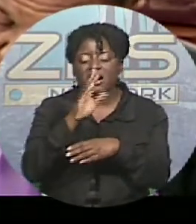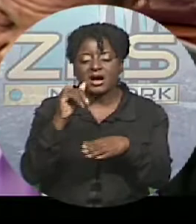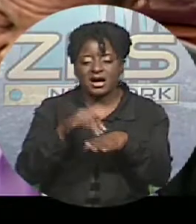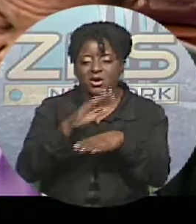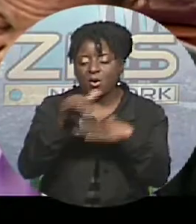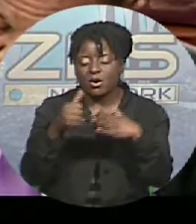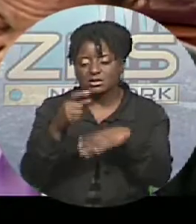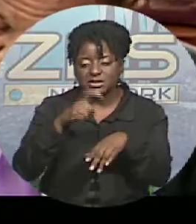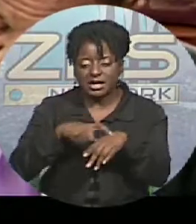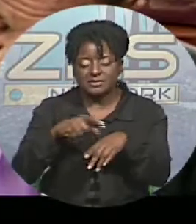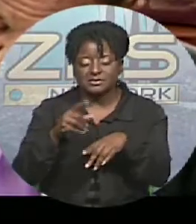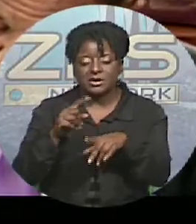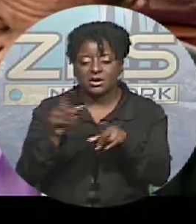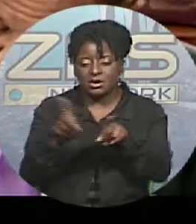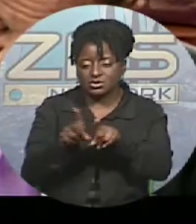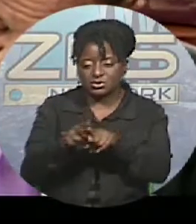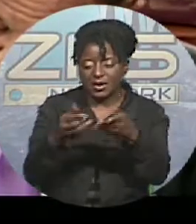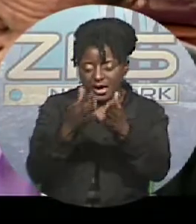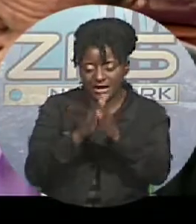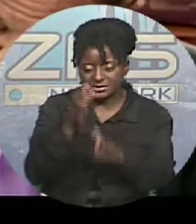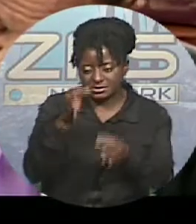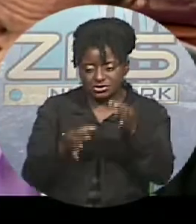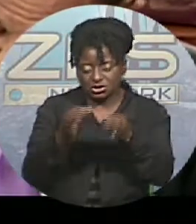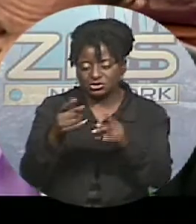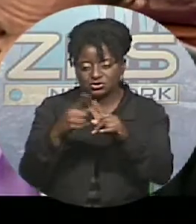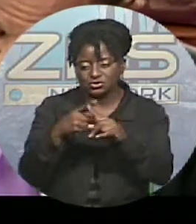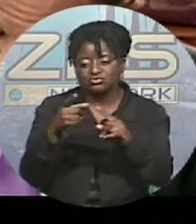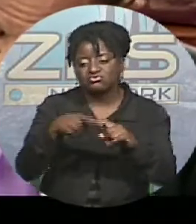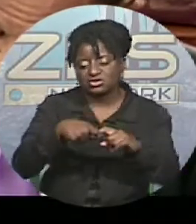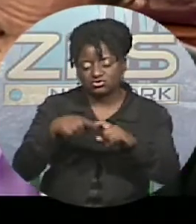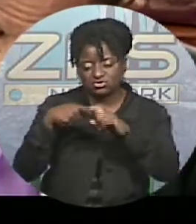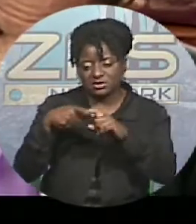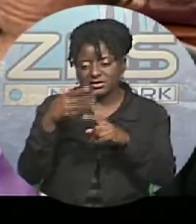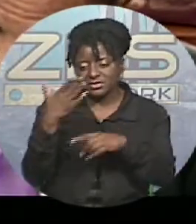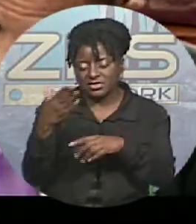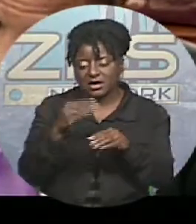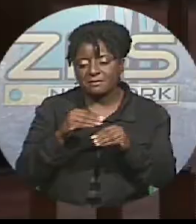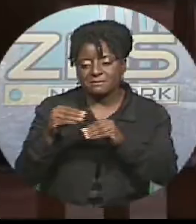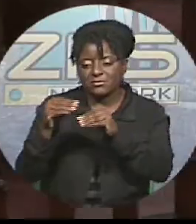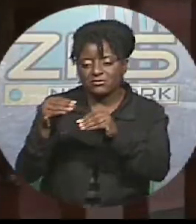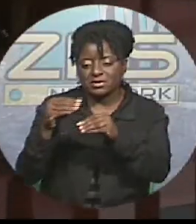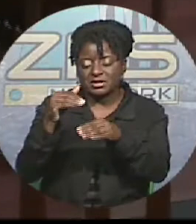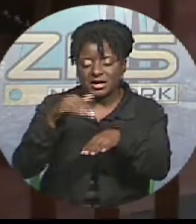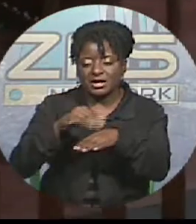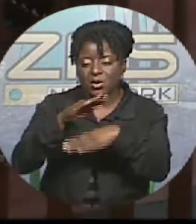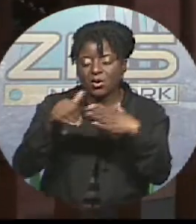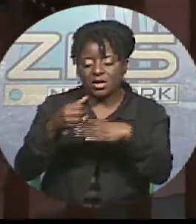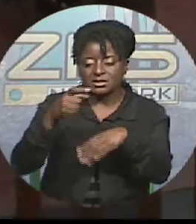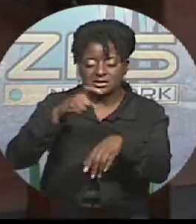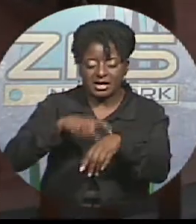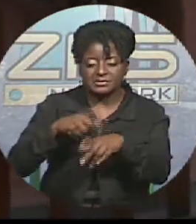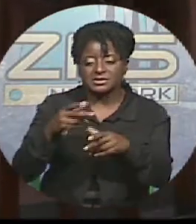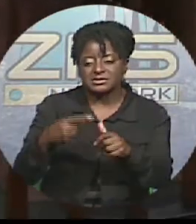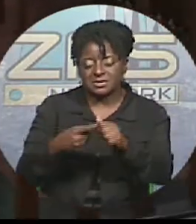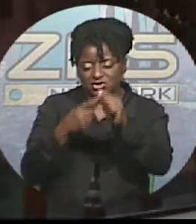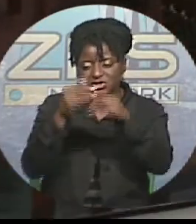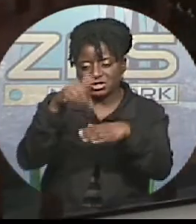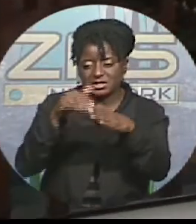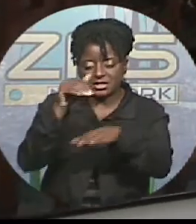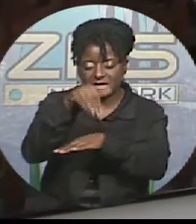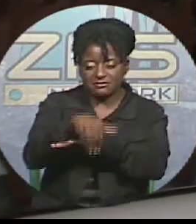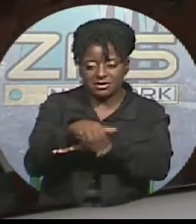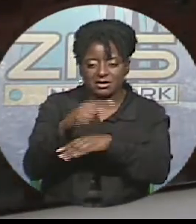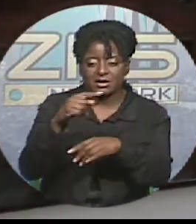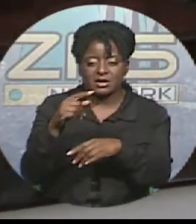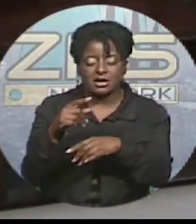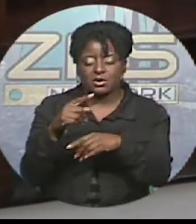restricting their movements, particularly in the evenings, and if they're not working. Dr. Nottage concedes that the backlog of